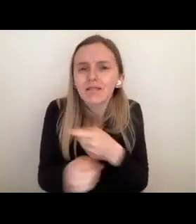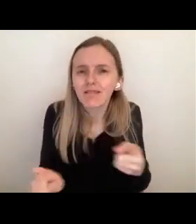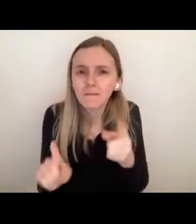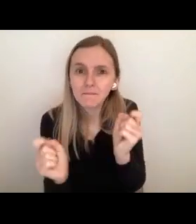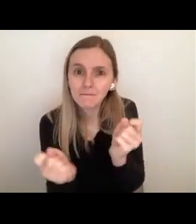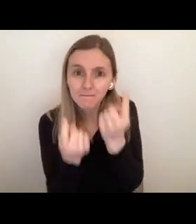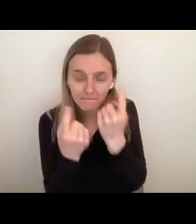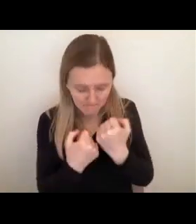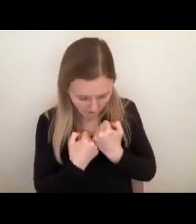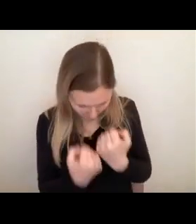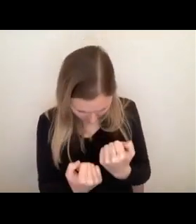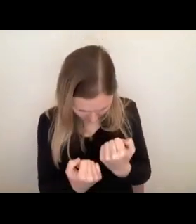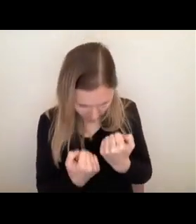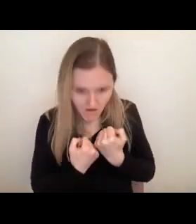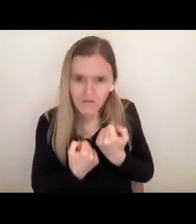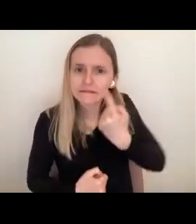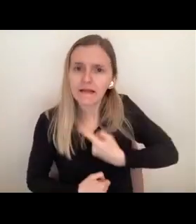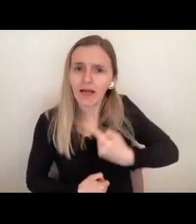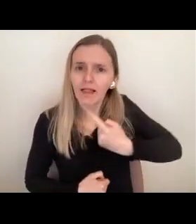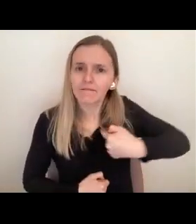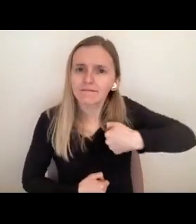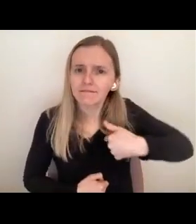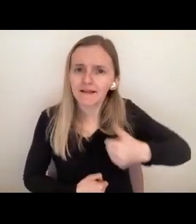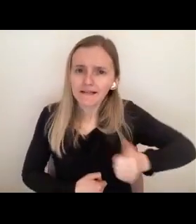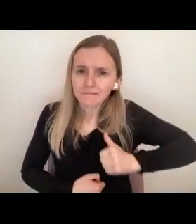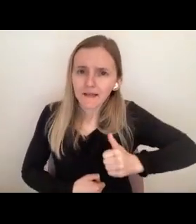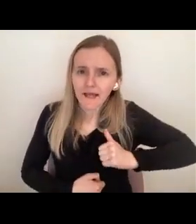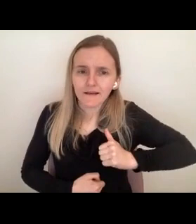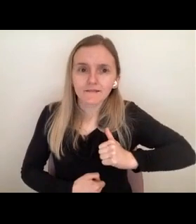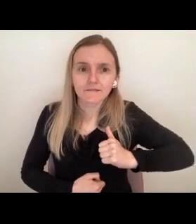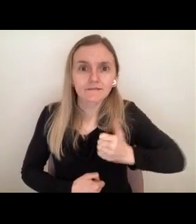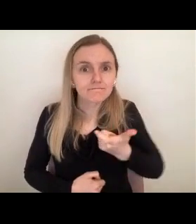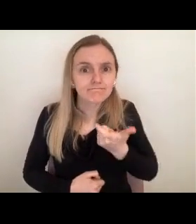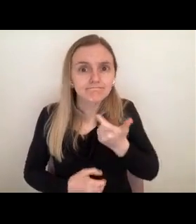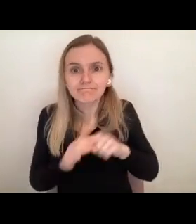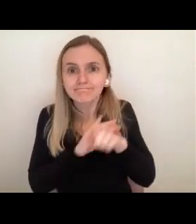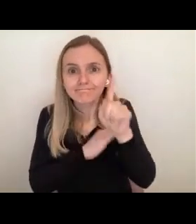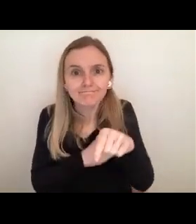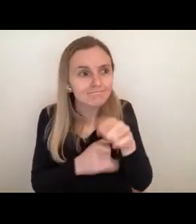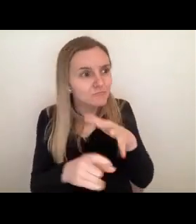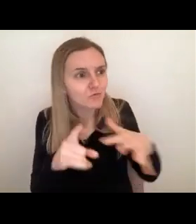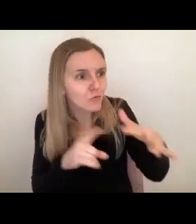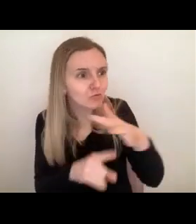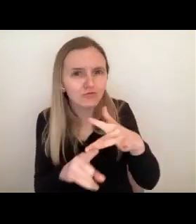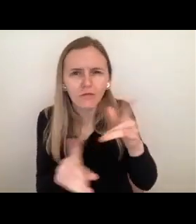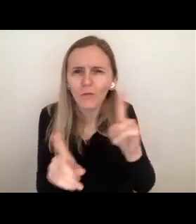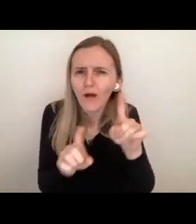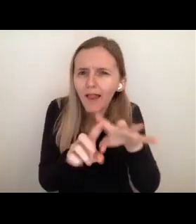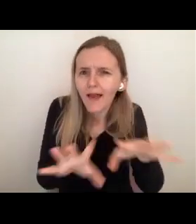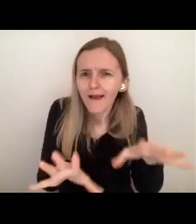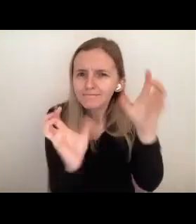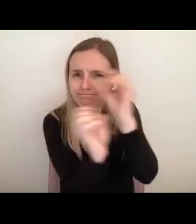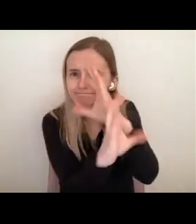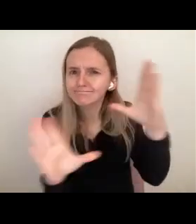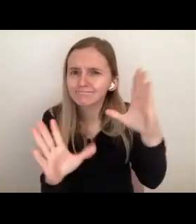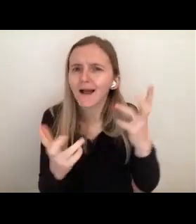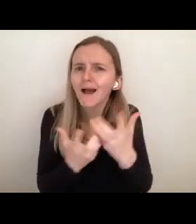themselves and the expectations they have going back into their social world? How are we developing that?